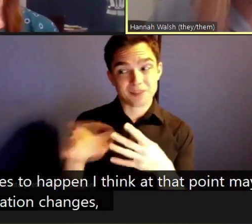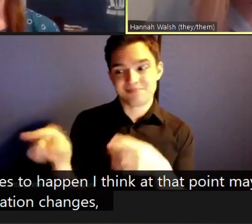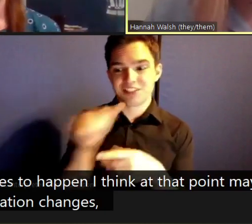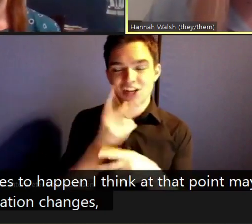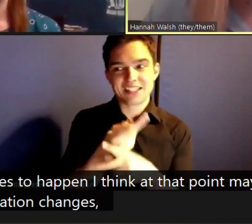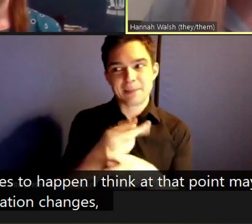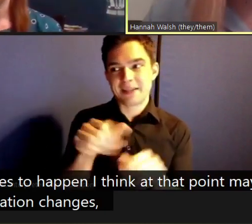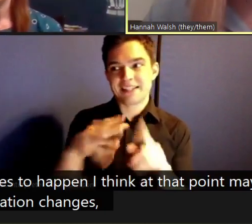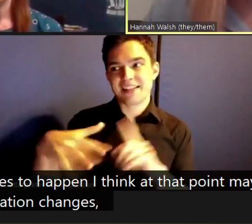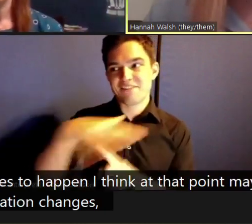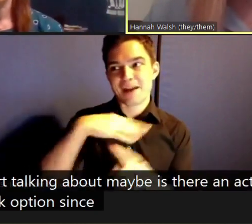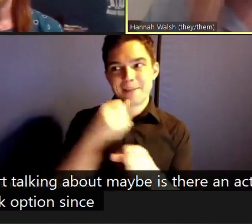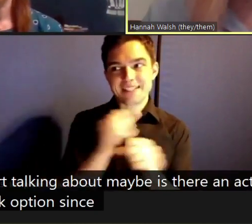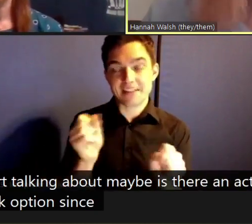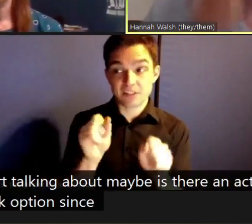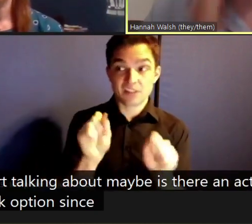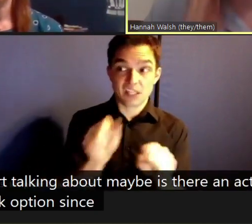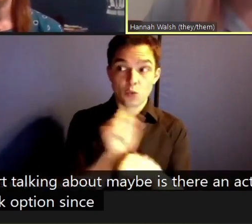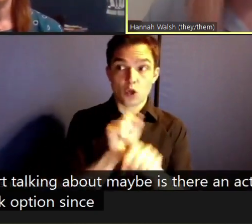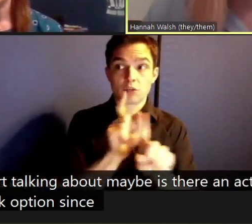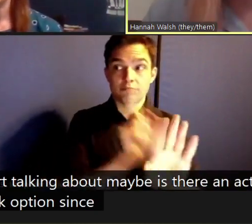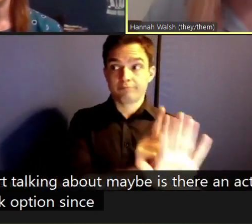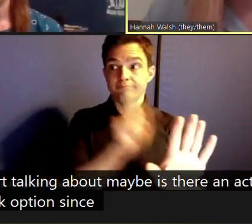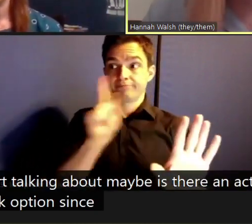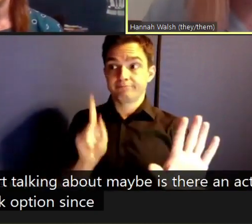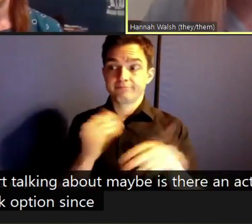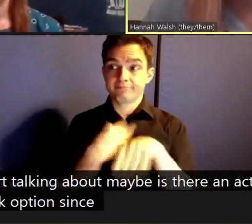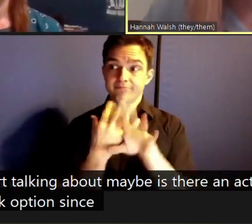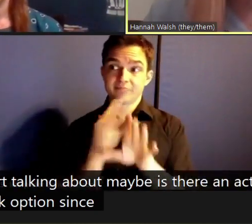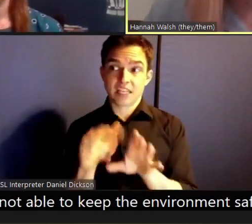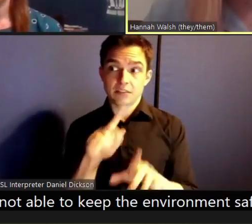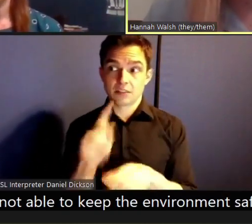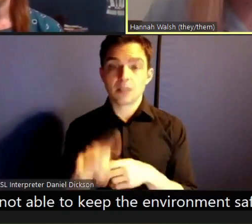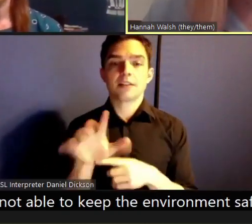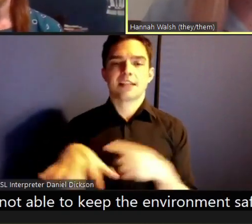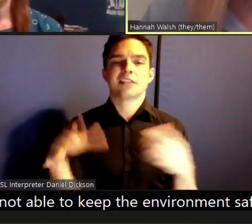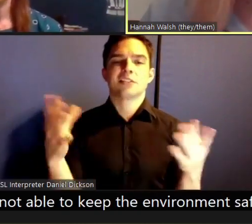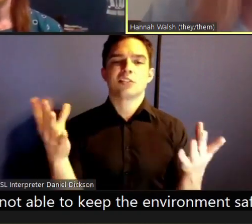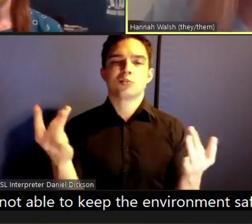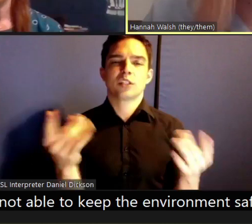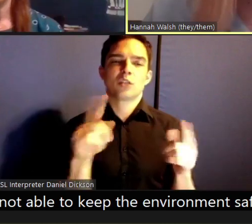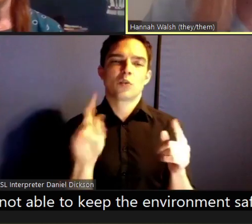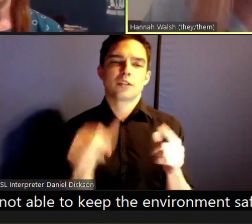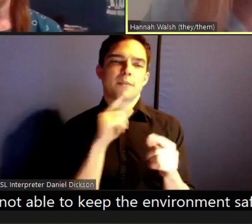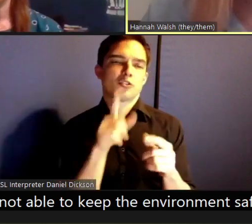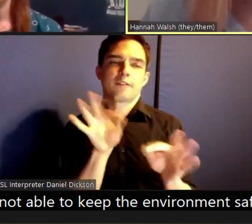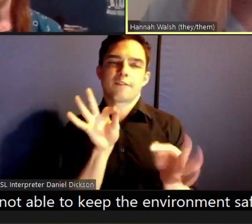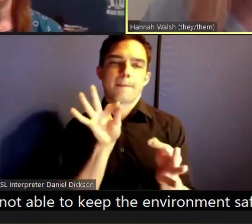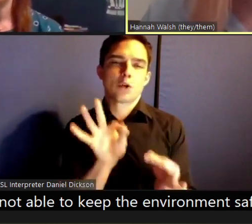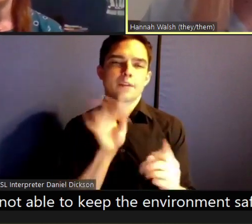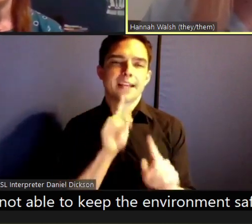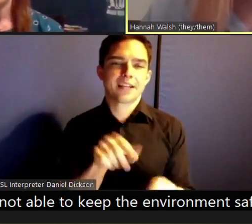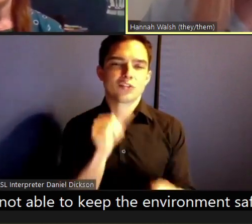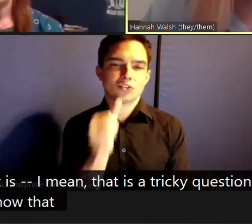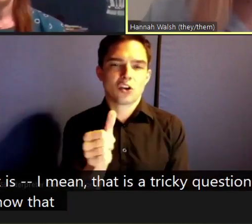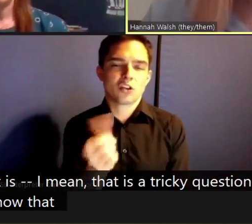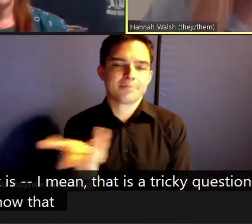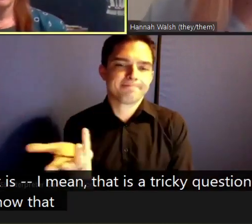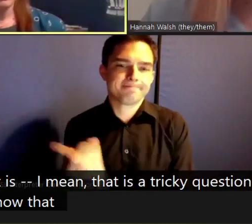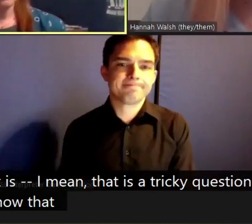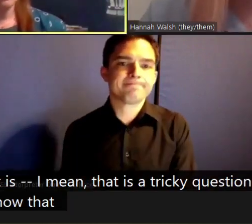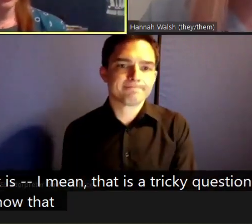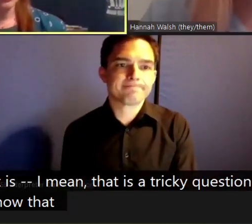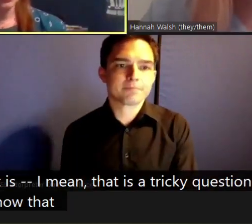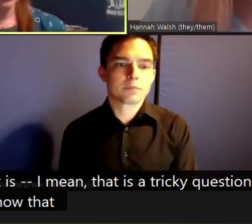safe? But that is a tricky question that I don't know that there's a perfect answer to. Yeah,